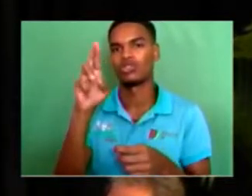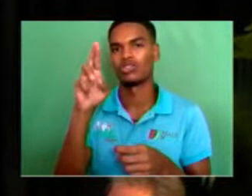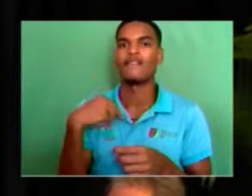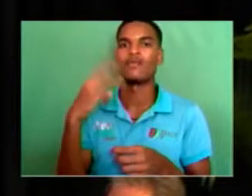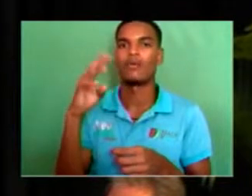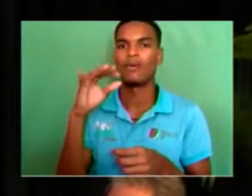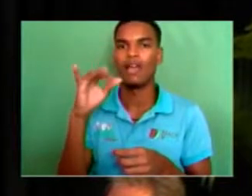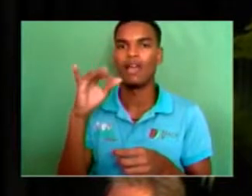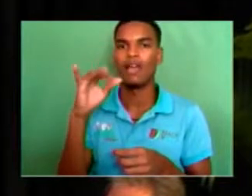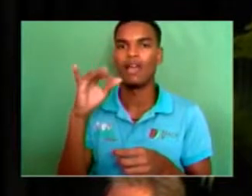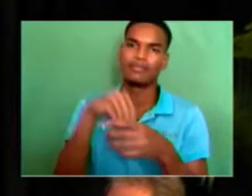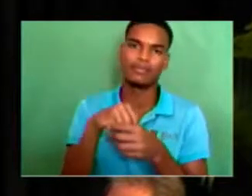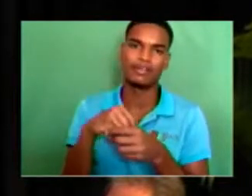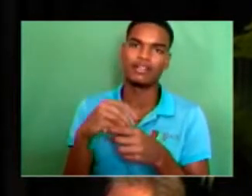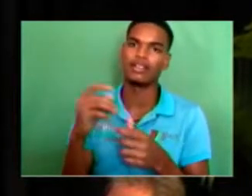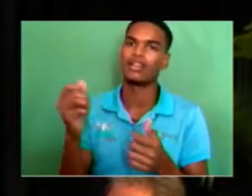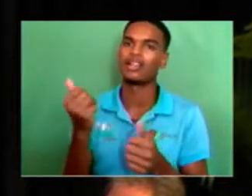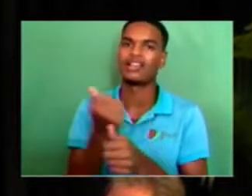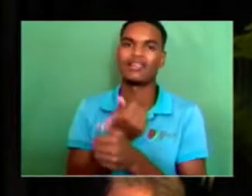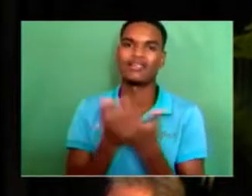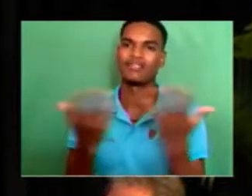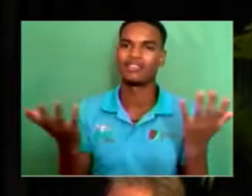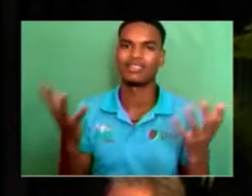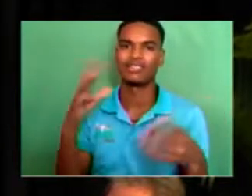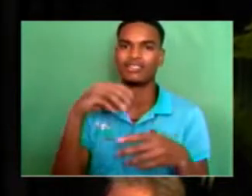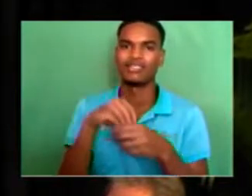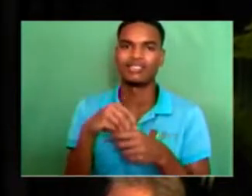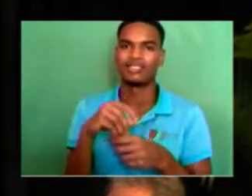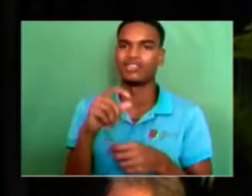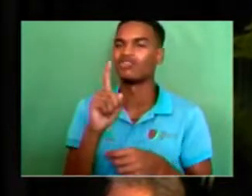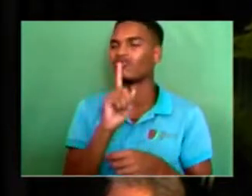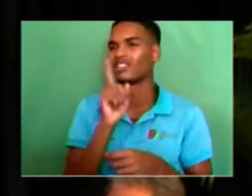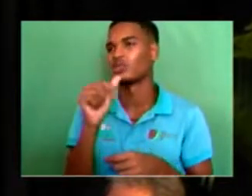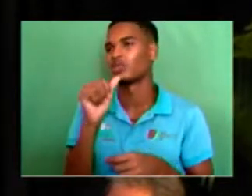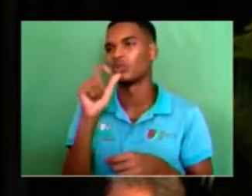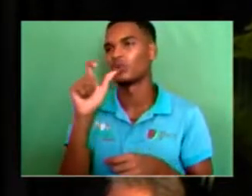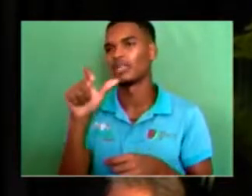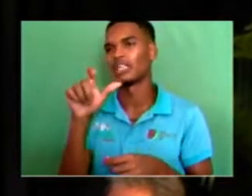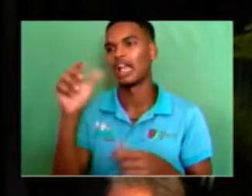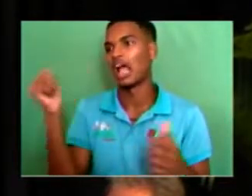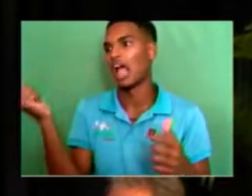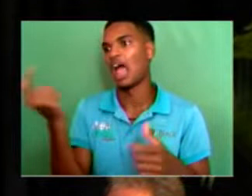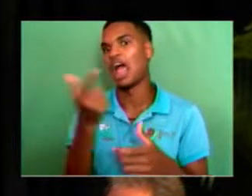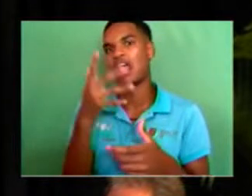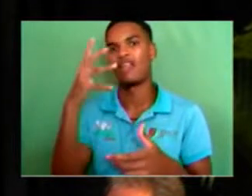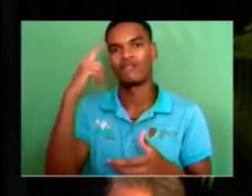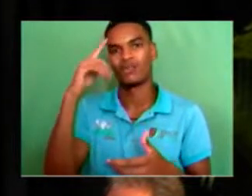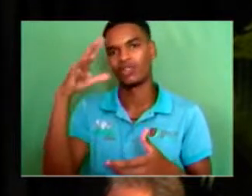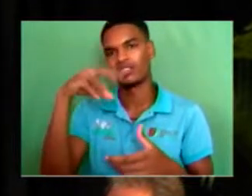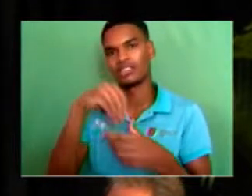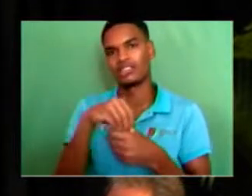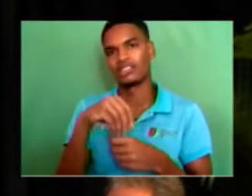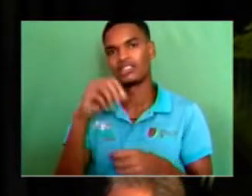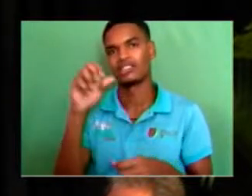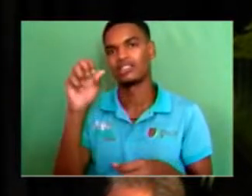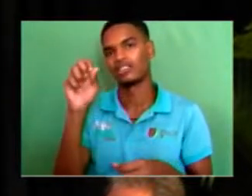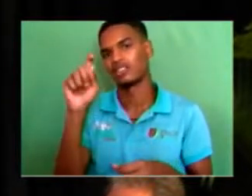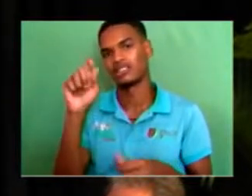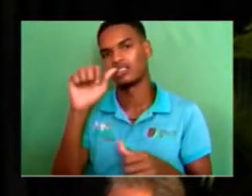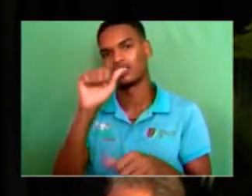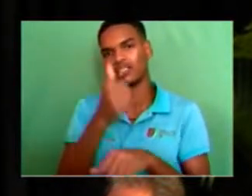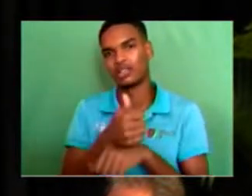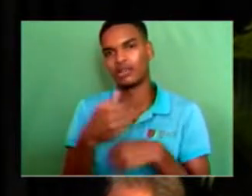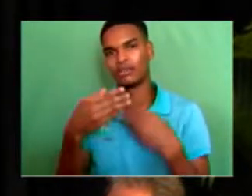built in. You don't need all that for a basic set-top box. Just single tuner, antenna in,